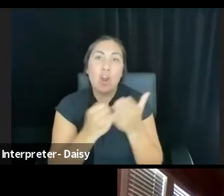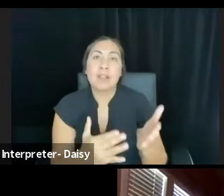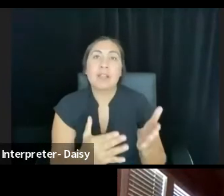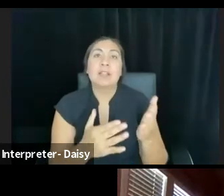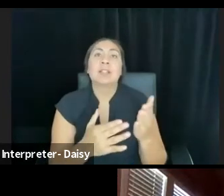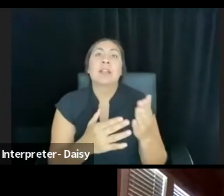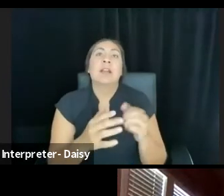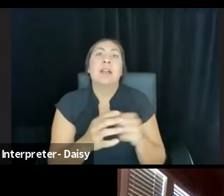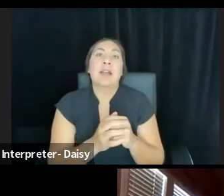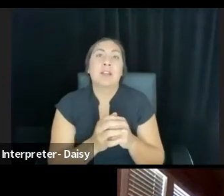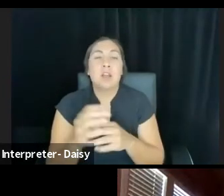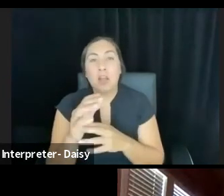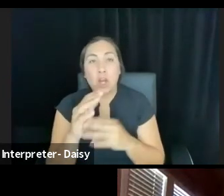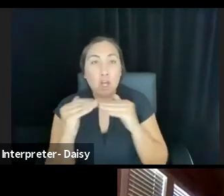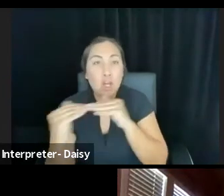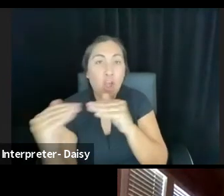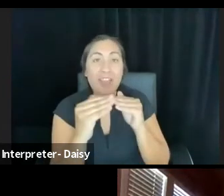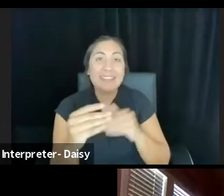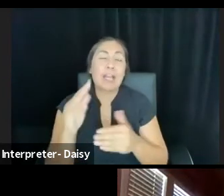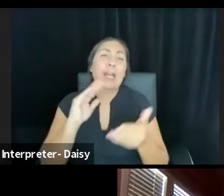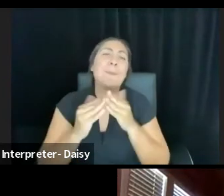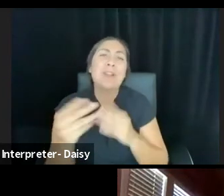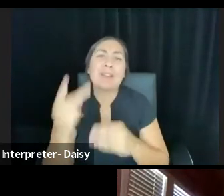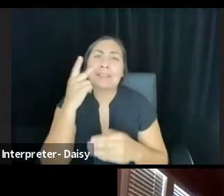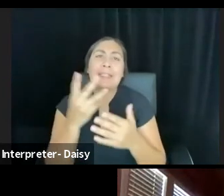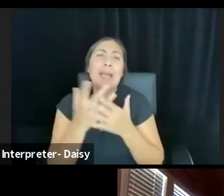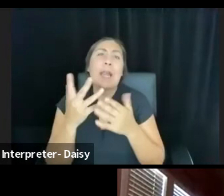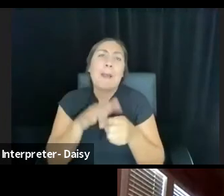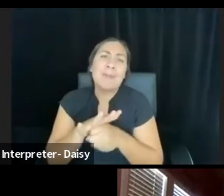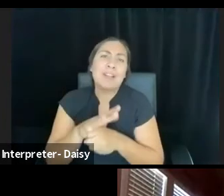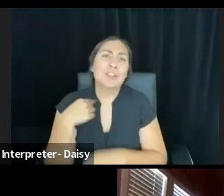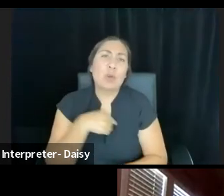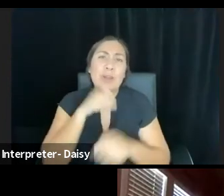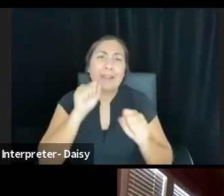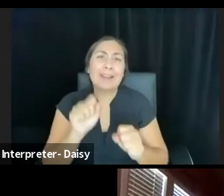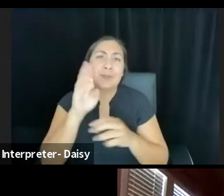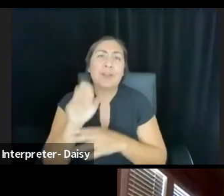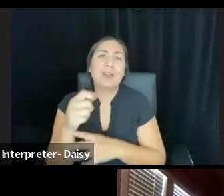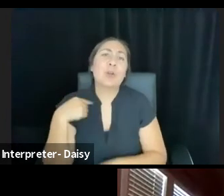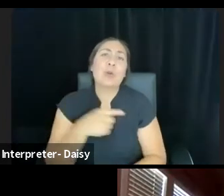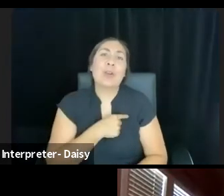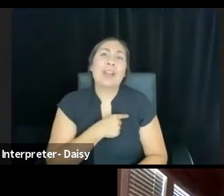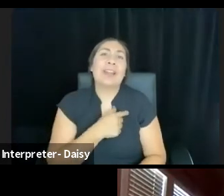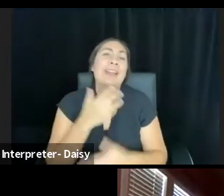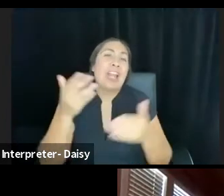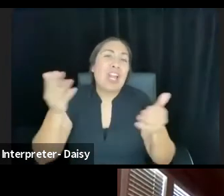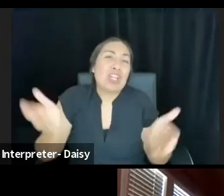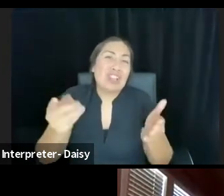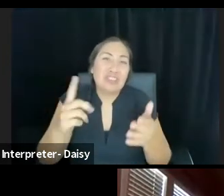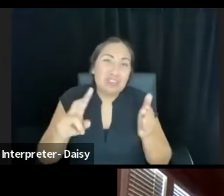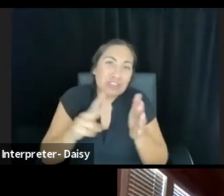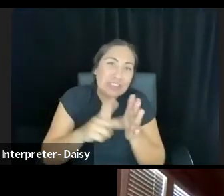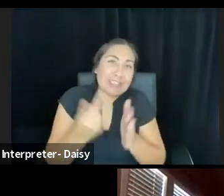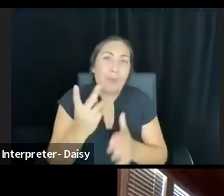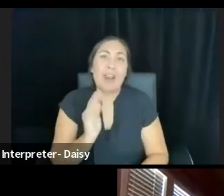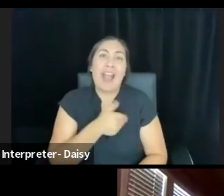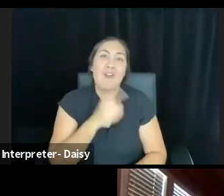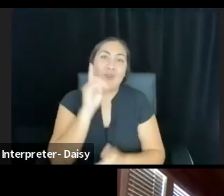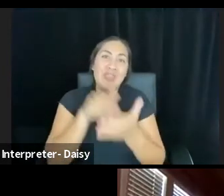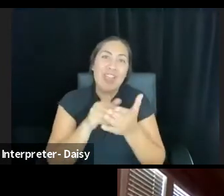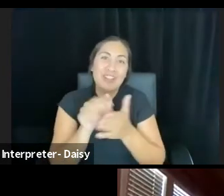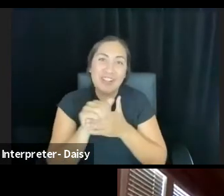we can be. And we invite you to help us double our $1,000 contribution. Friends, this will get better.